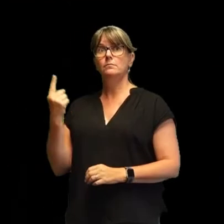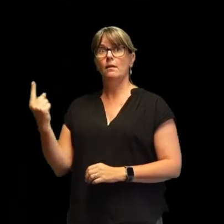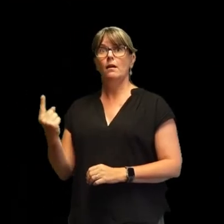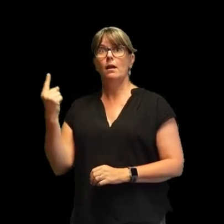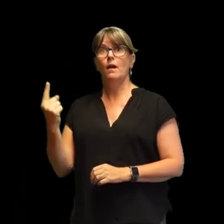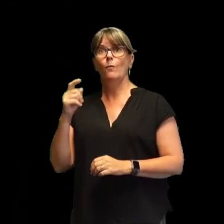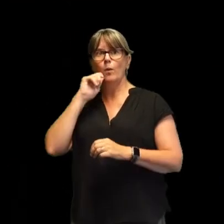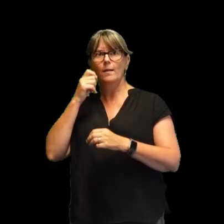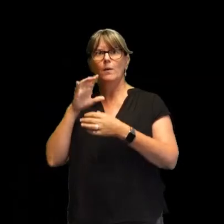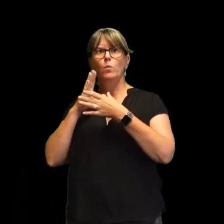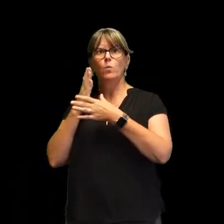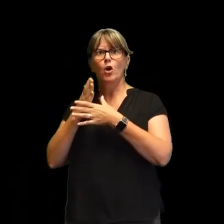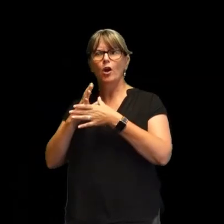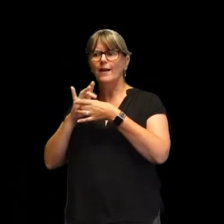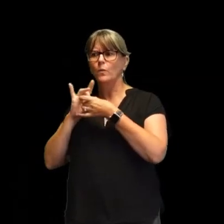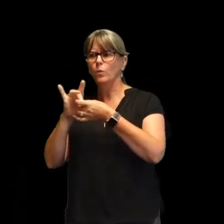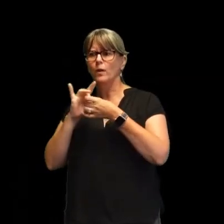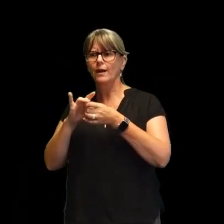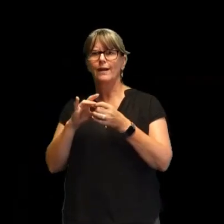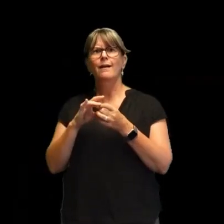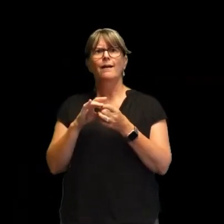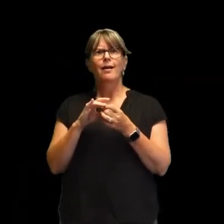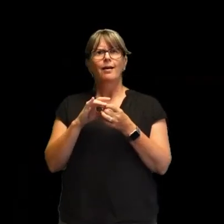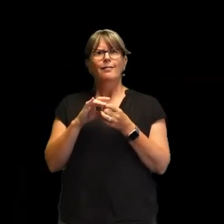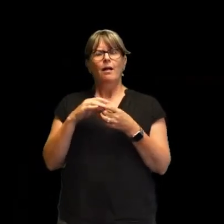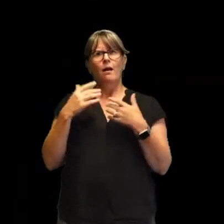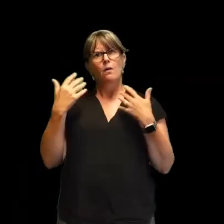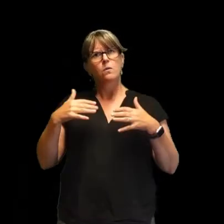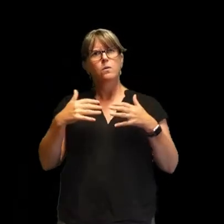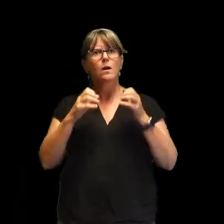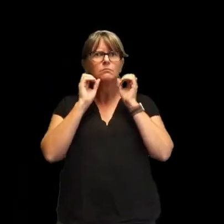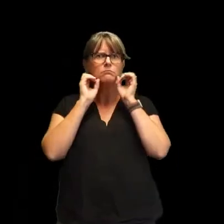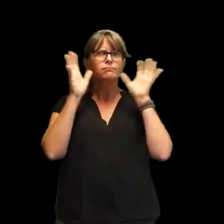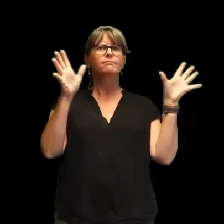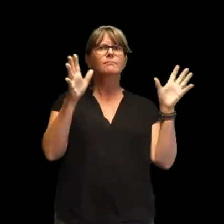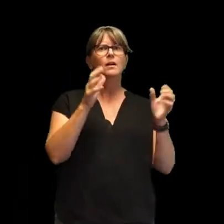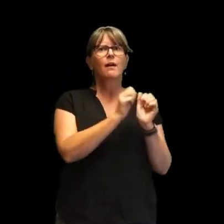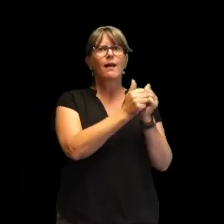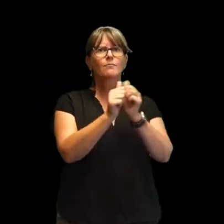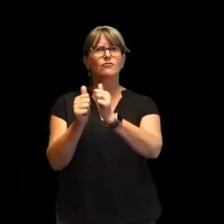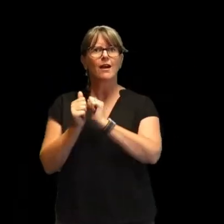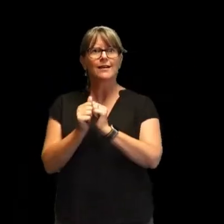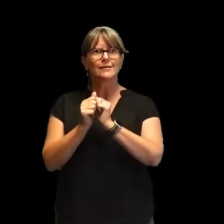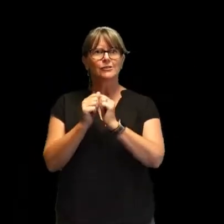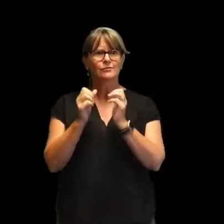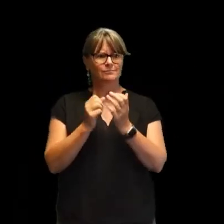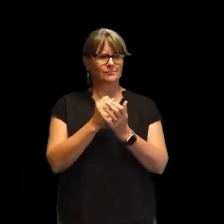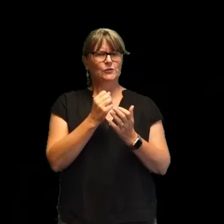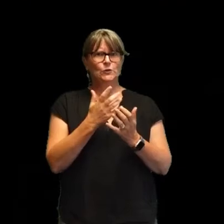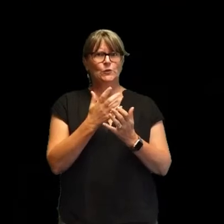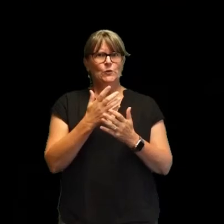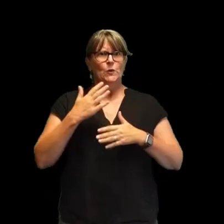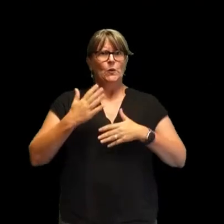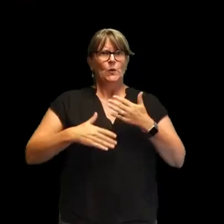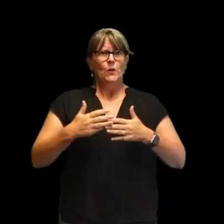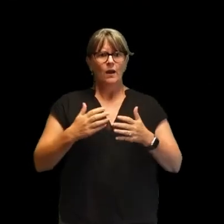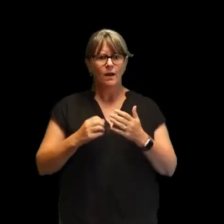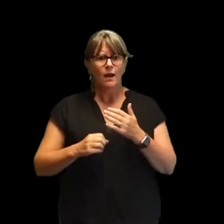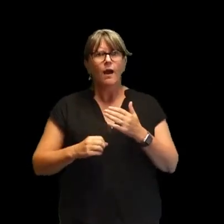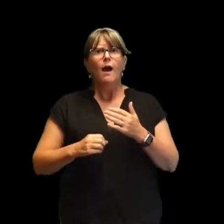This work will premiere here in Cardiff in December 2023, and then we'll be on the road touring in spring